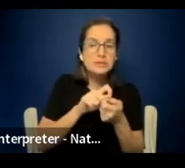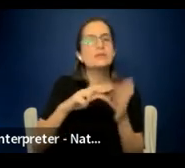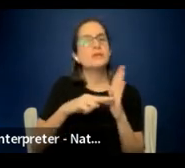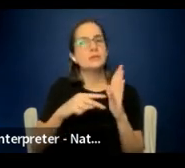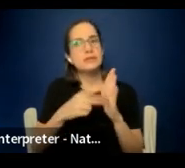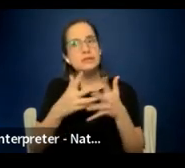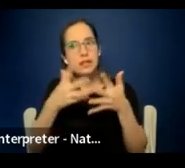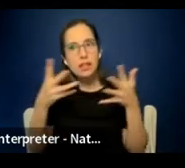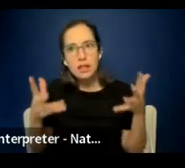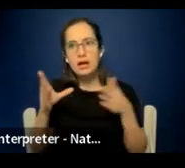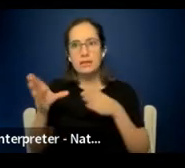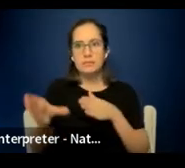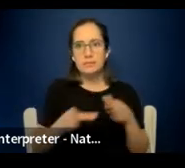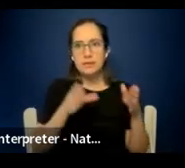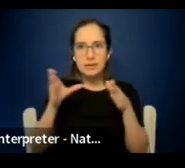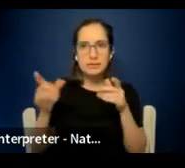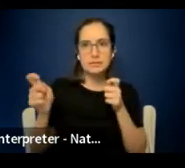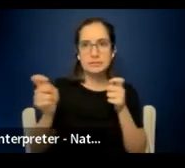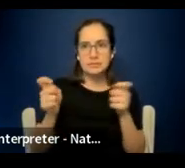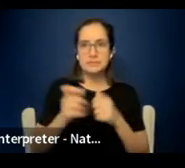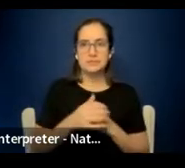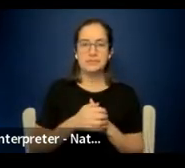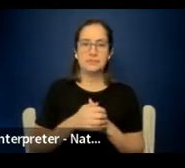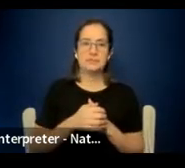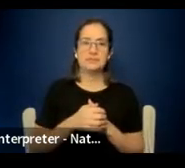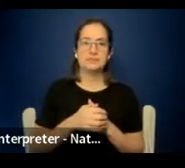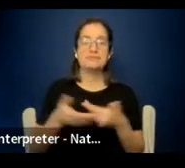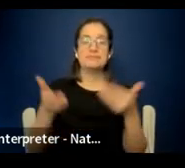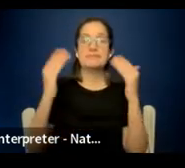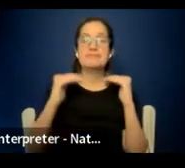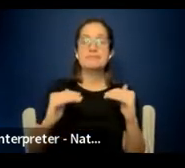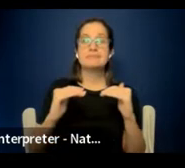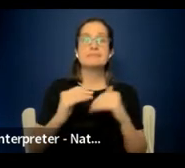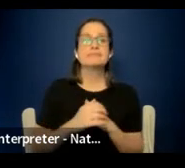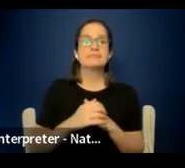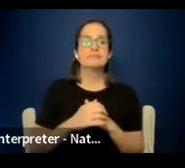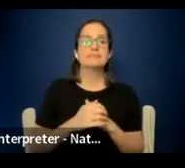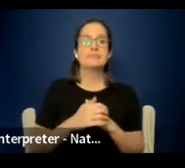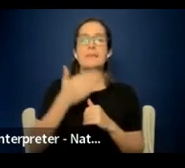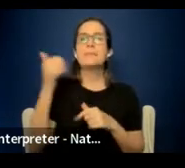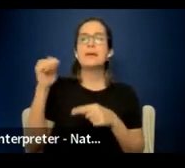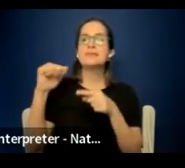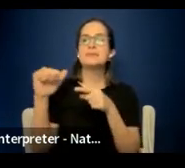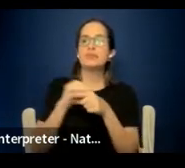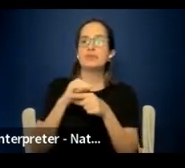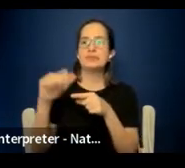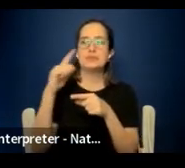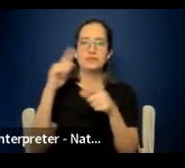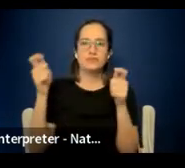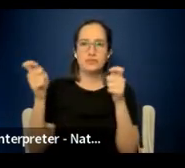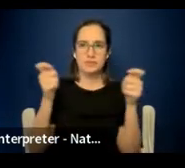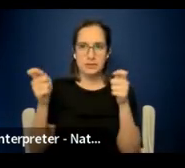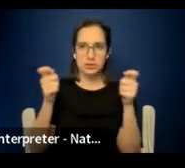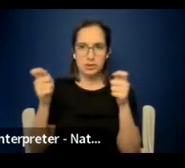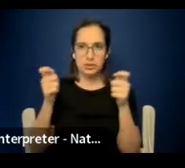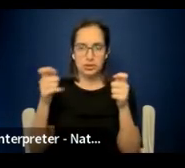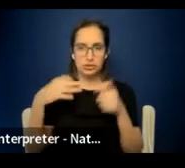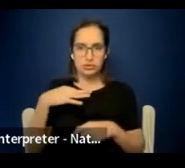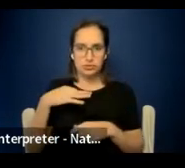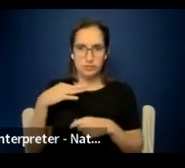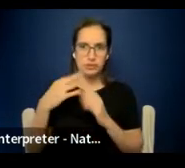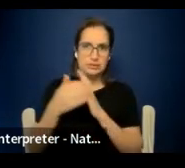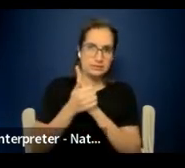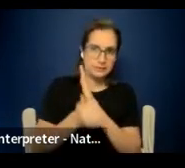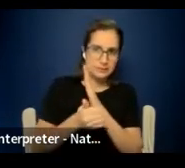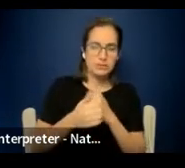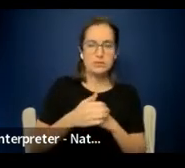So some best practices for managing skills-based volunteers. And some of these mirror the best practices about thinking through logistics for any